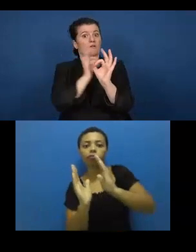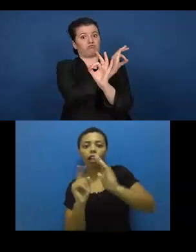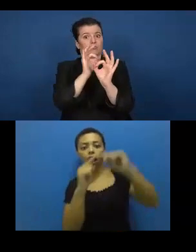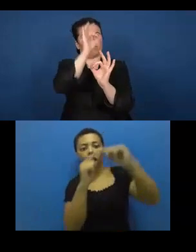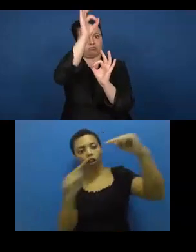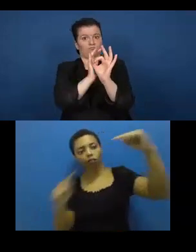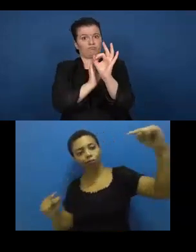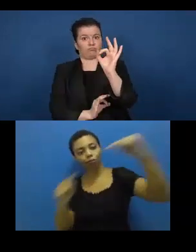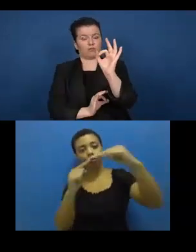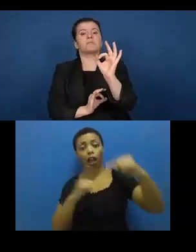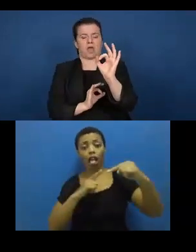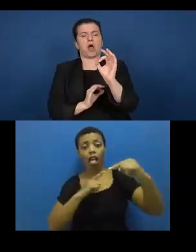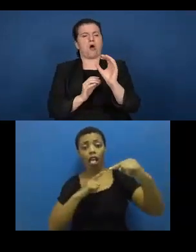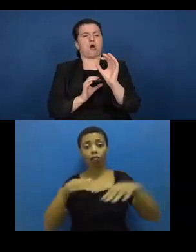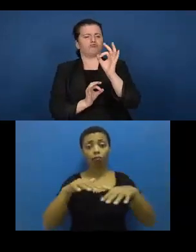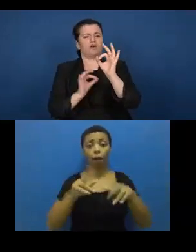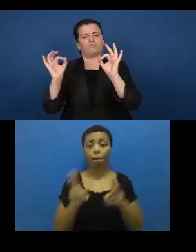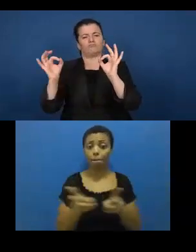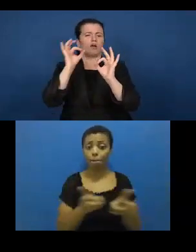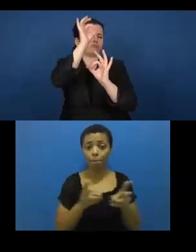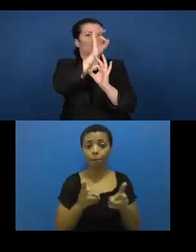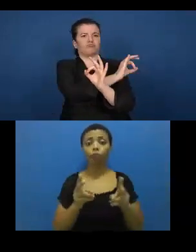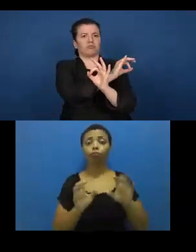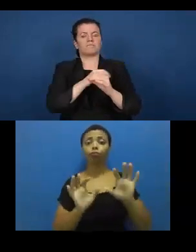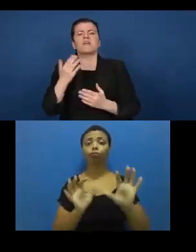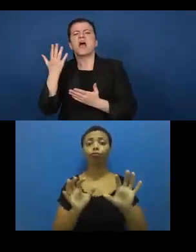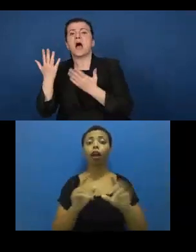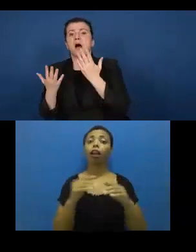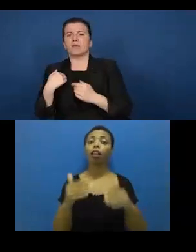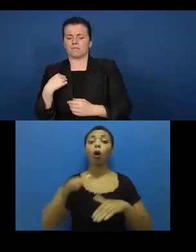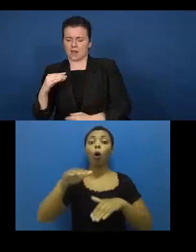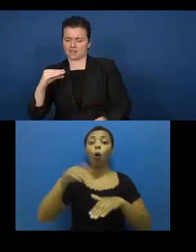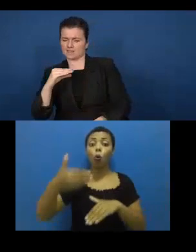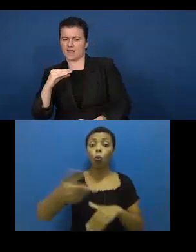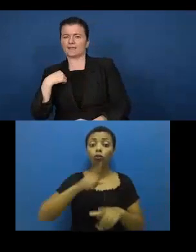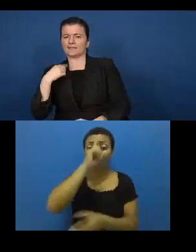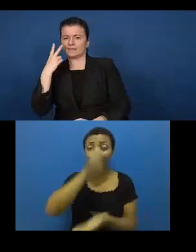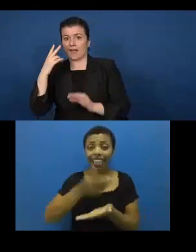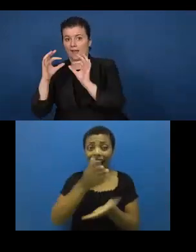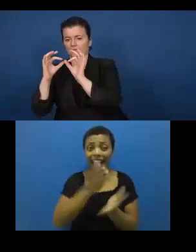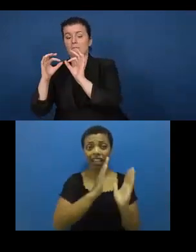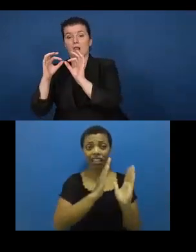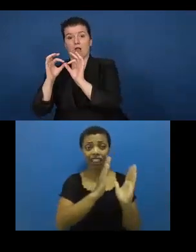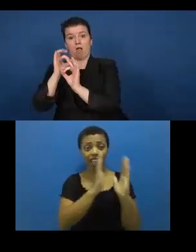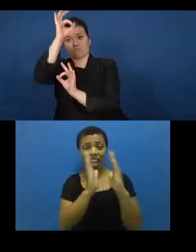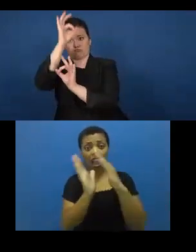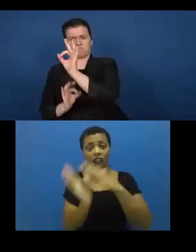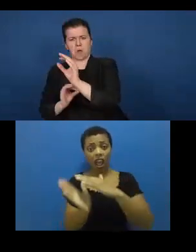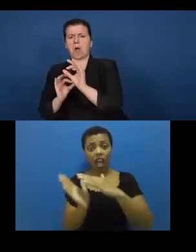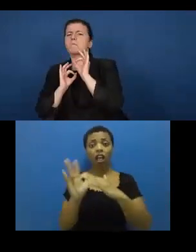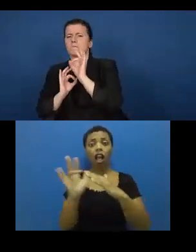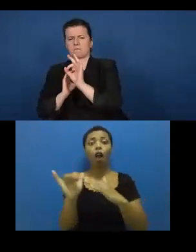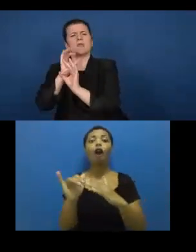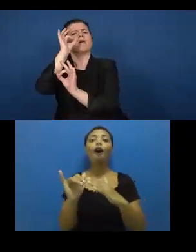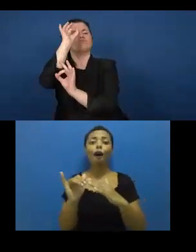perceived in the vertical direction pretty much veridical. So they were perceiving this as we presented